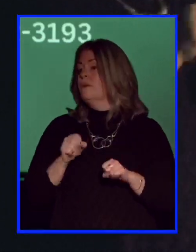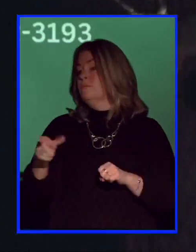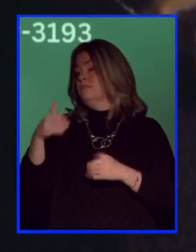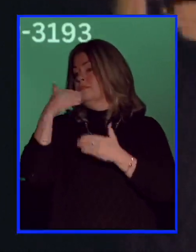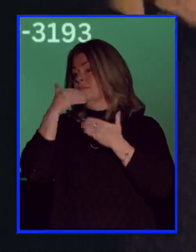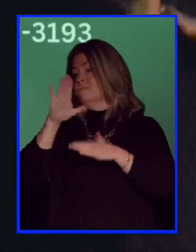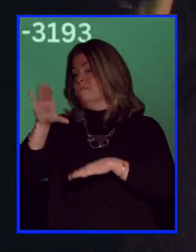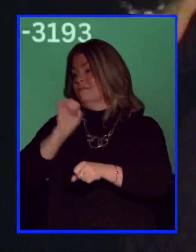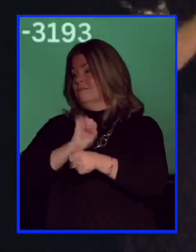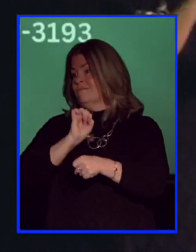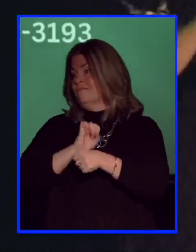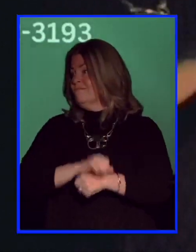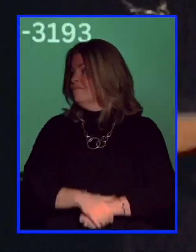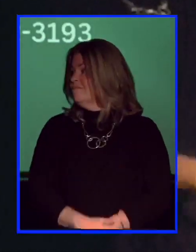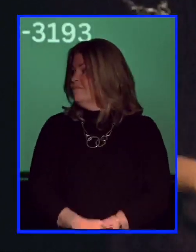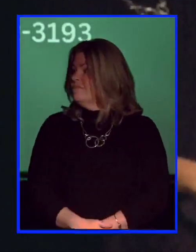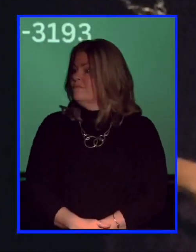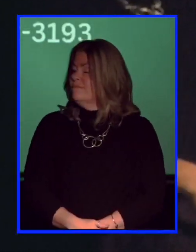doing.